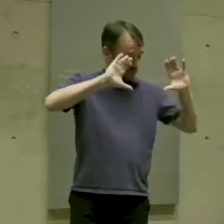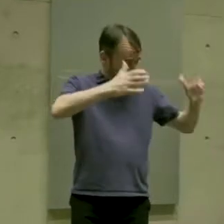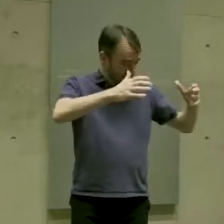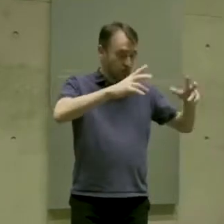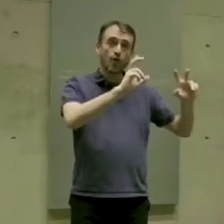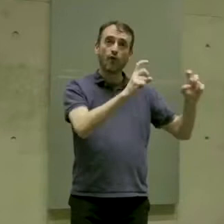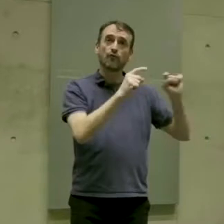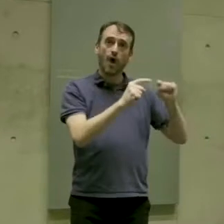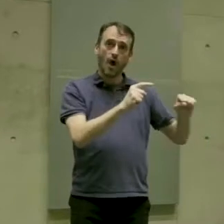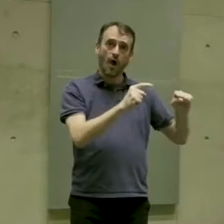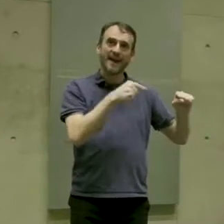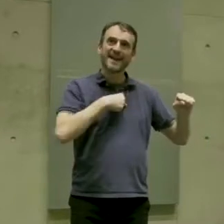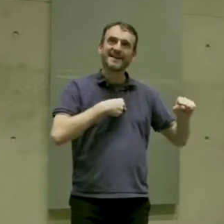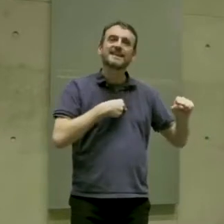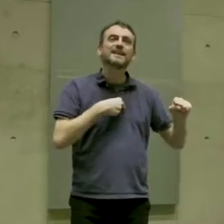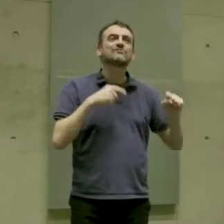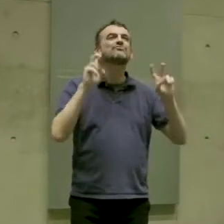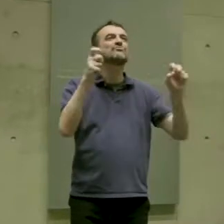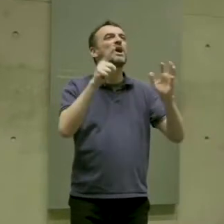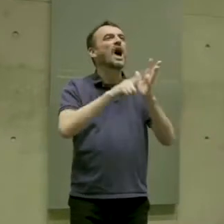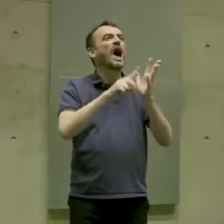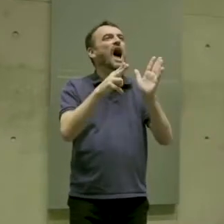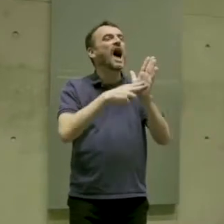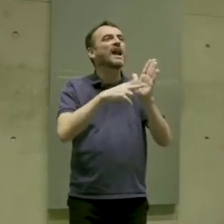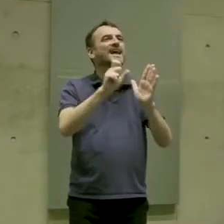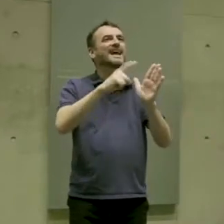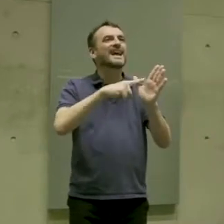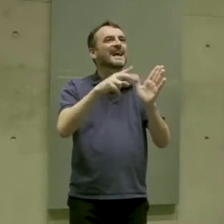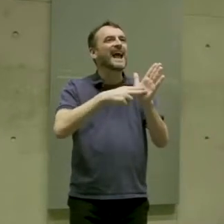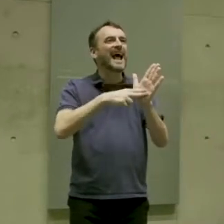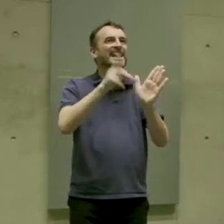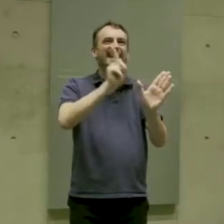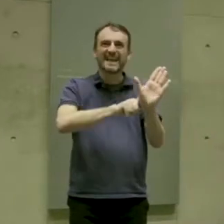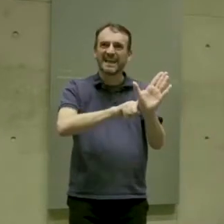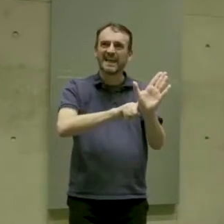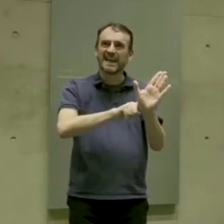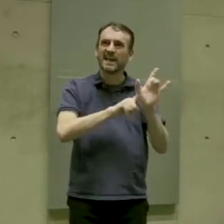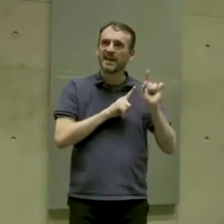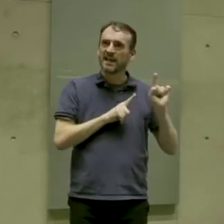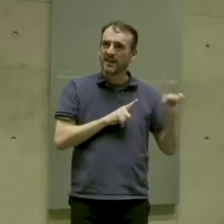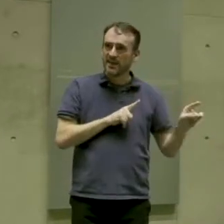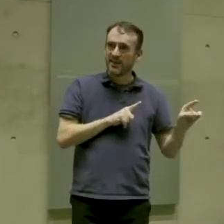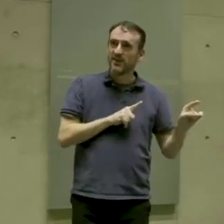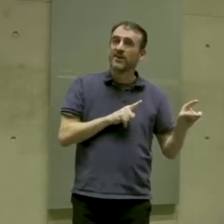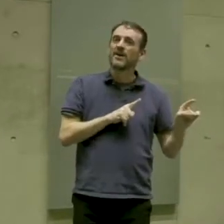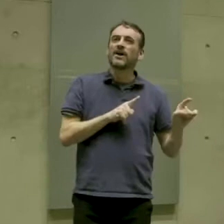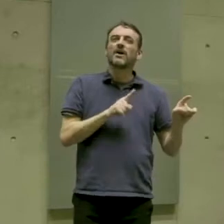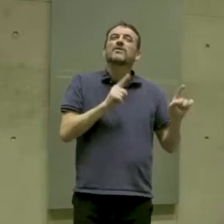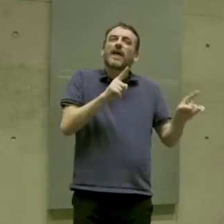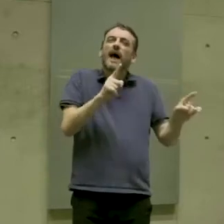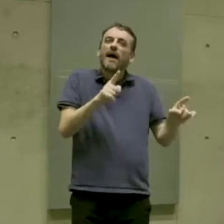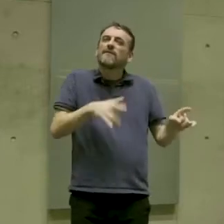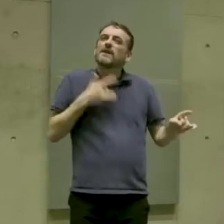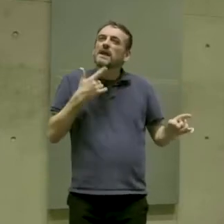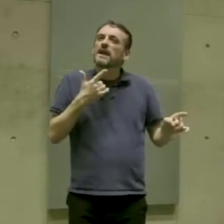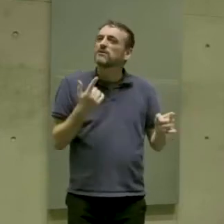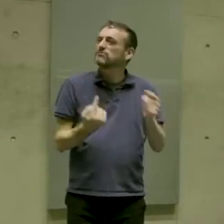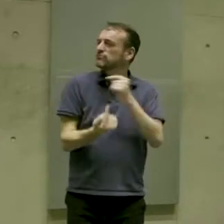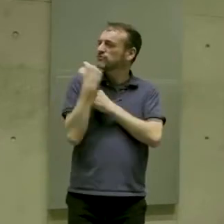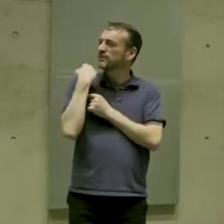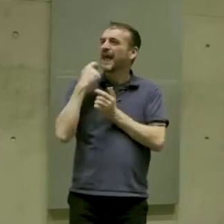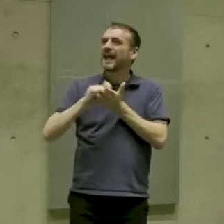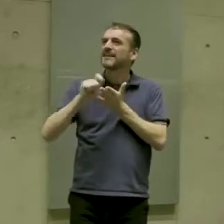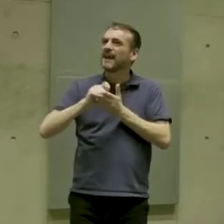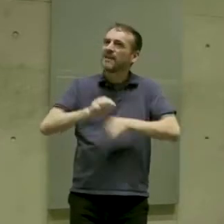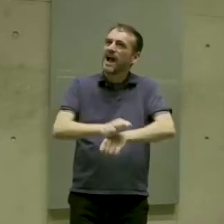the idea of the uncanny, as it was famously described in Freud's essay titled, well, The Uncanny. His examples contain